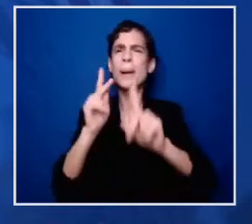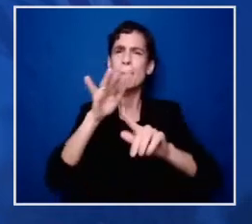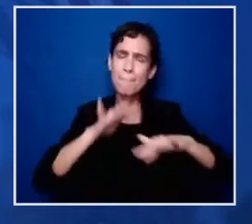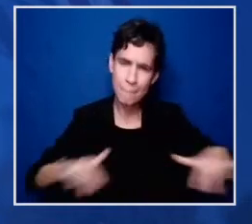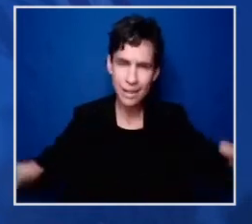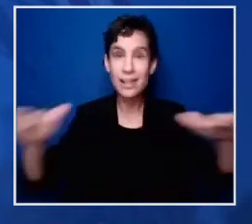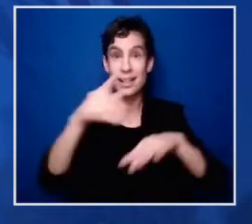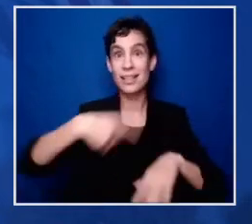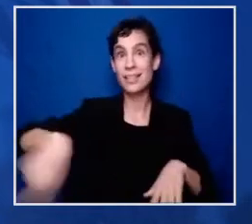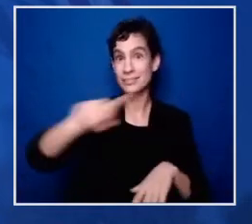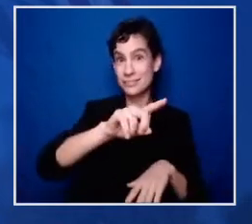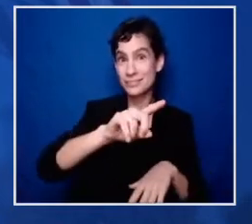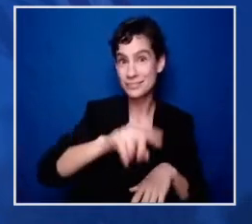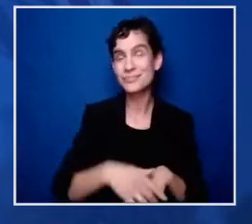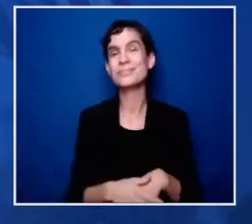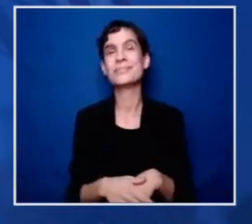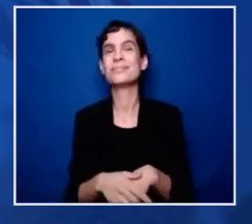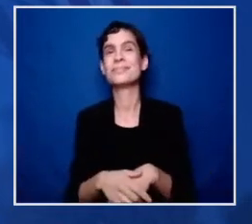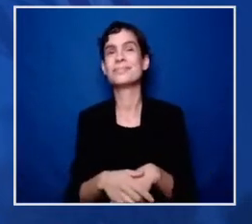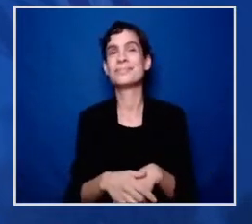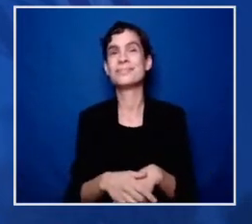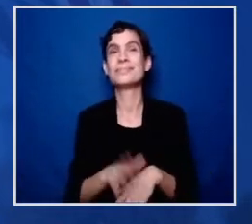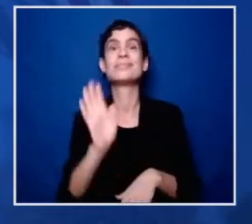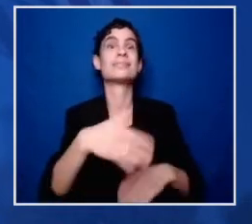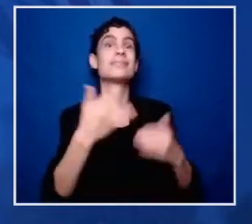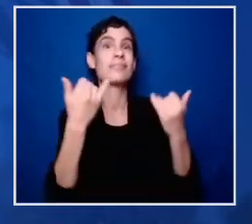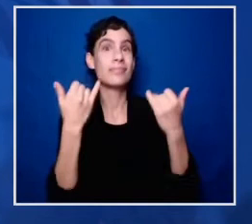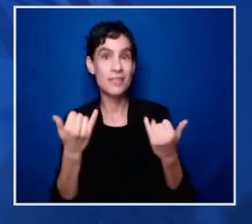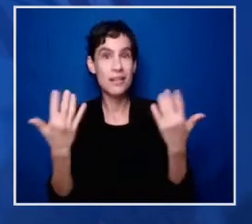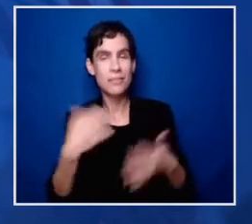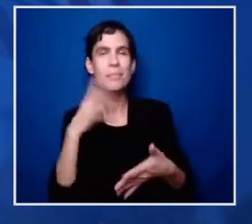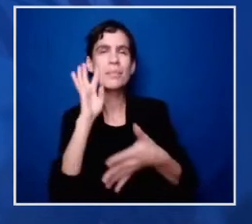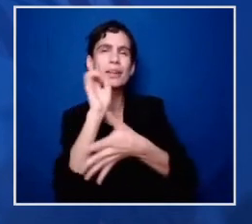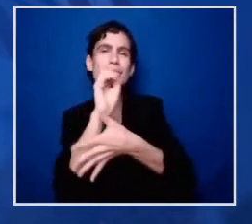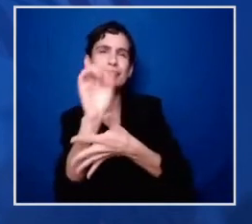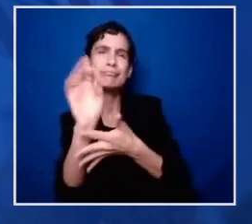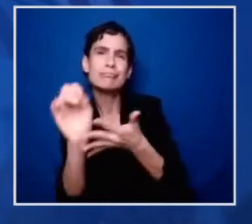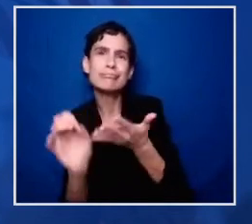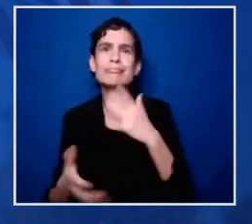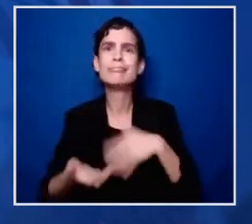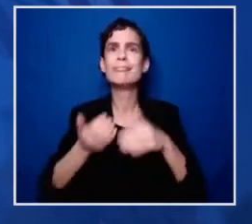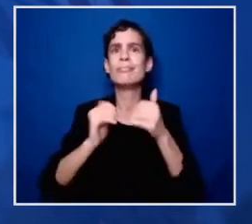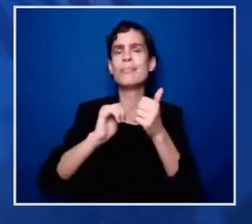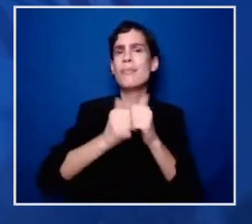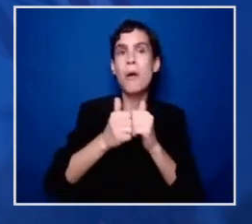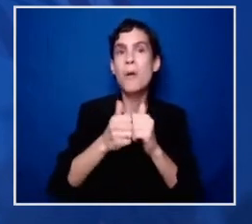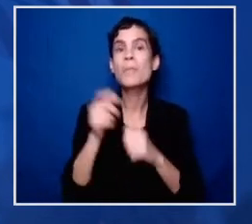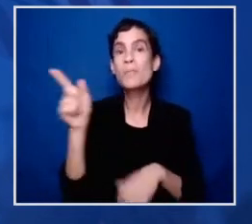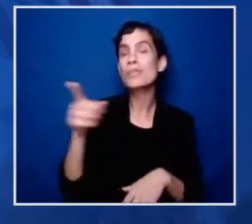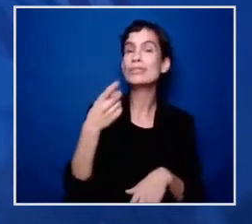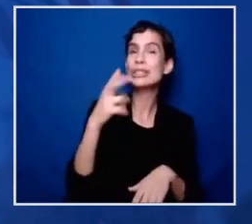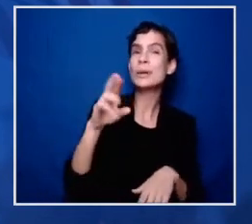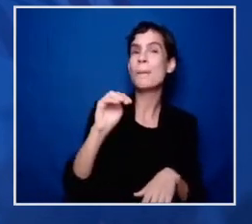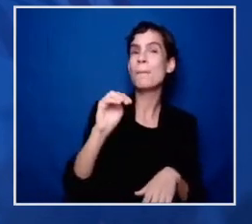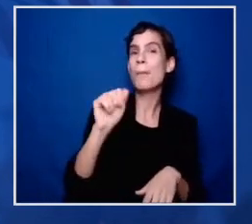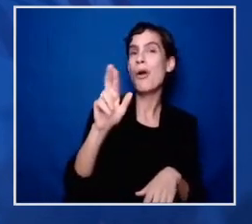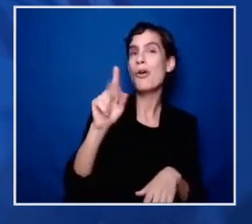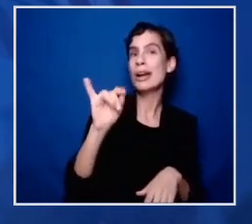Here to share some of Dr. King's, of how Dr. King impacted their past and inspired them in their